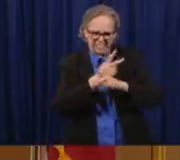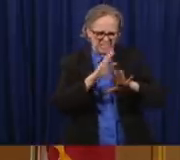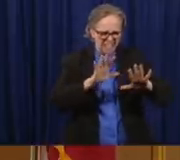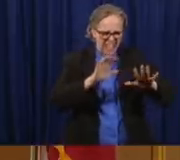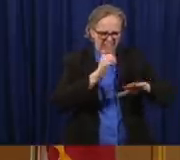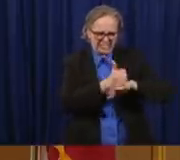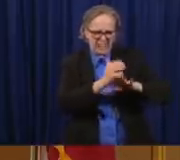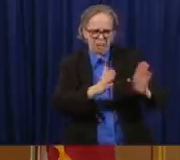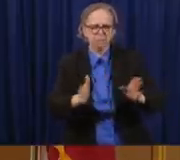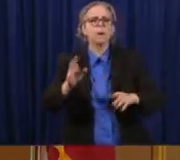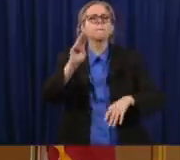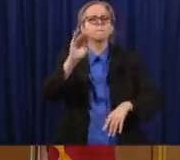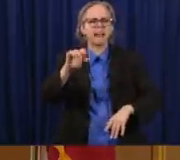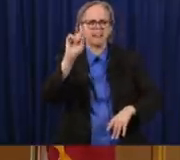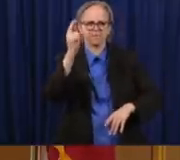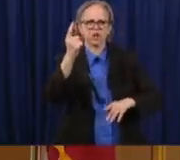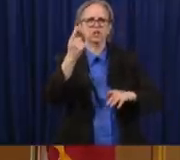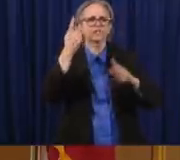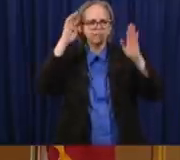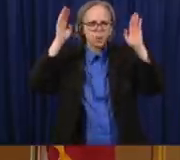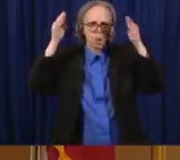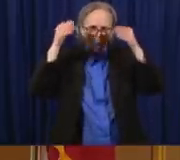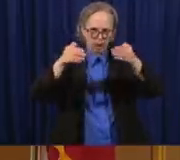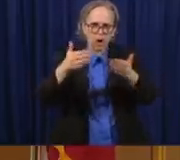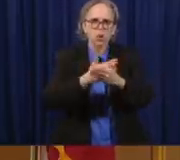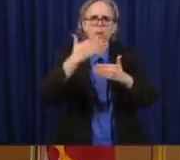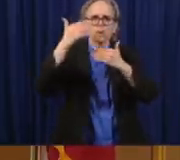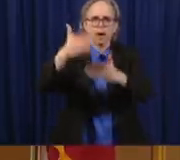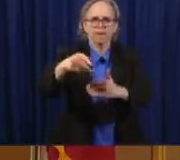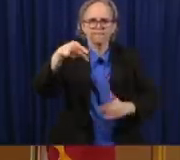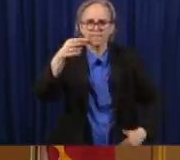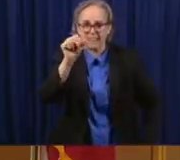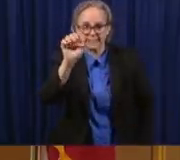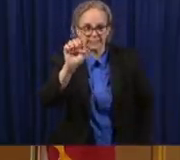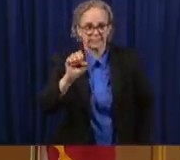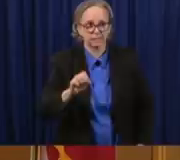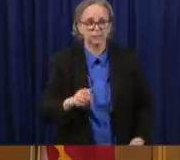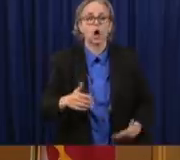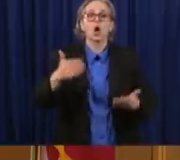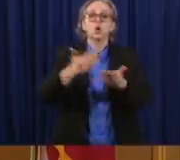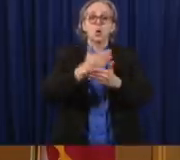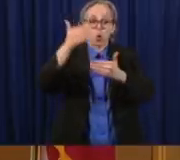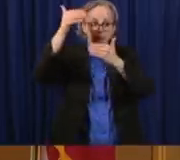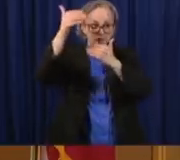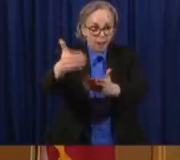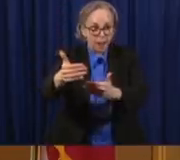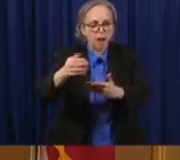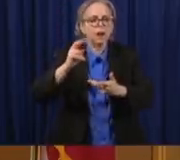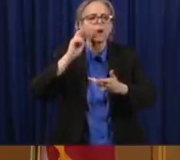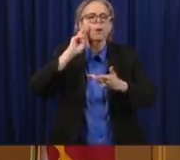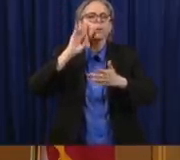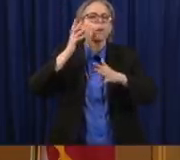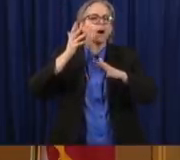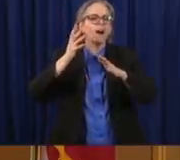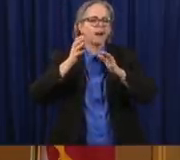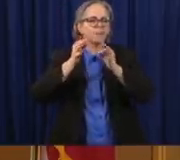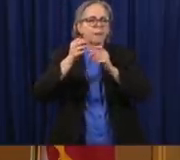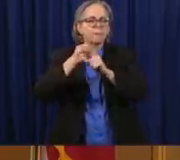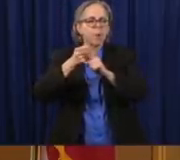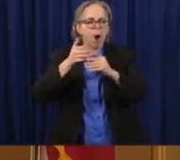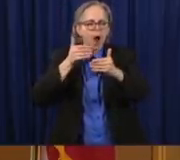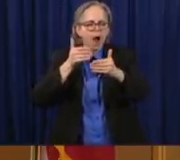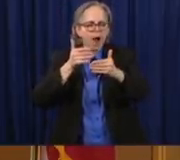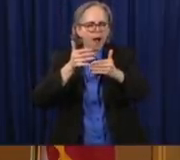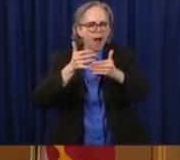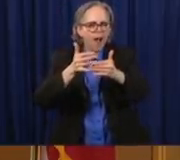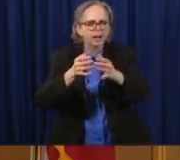will be a new phase. We're in a new phase, and try to give some kind of outline of how we're approaching it and what